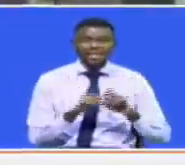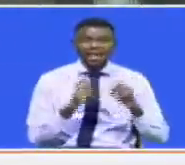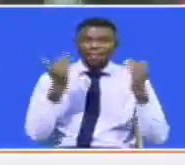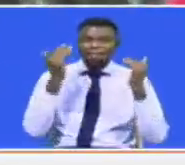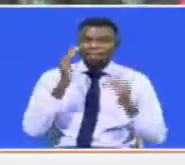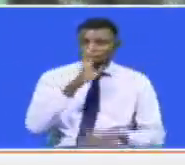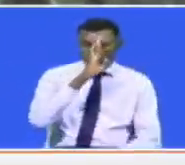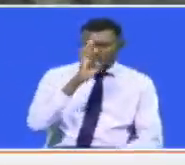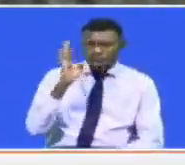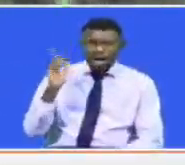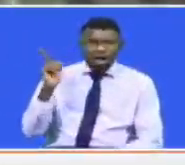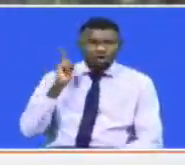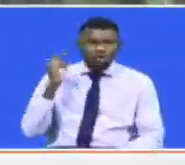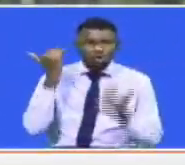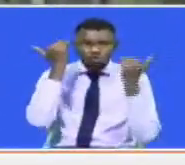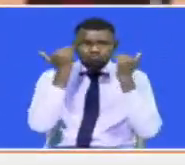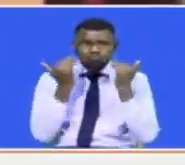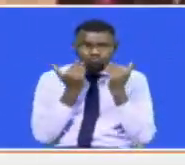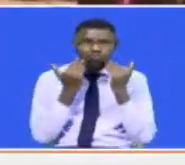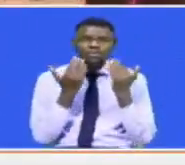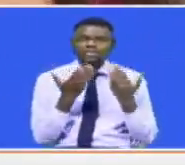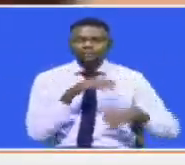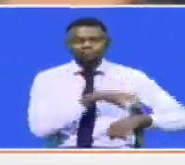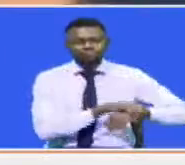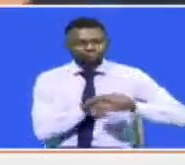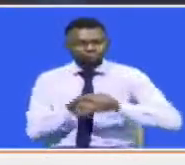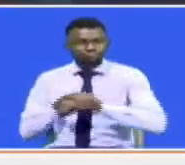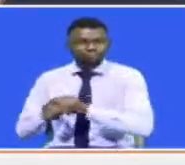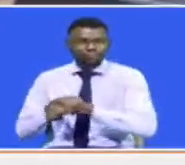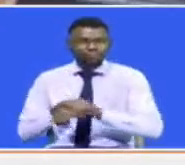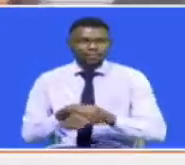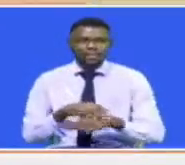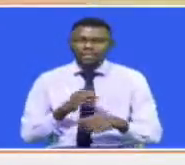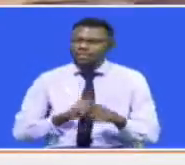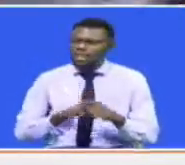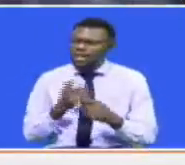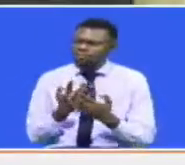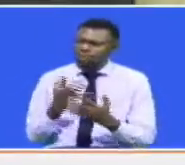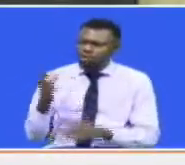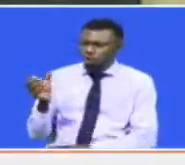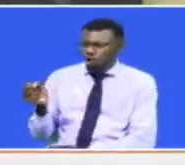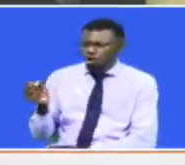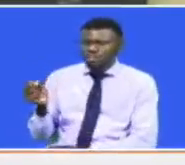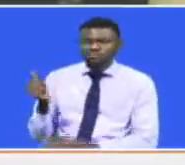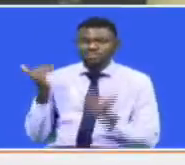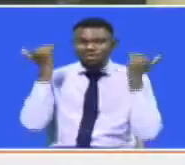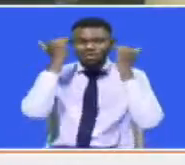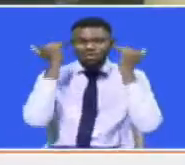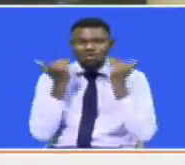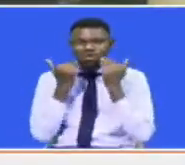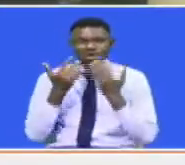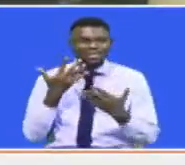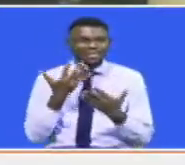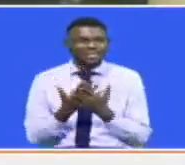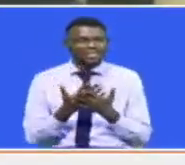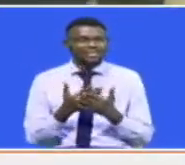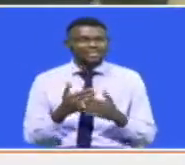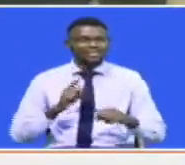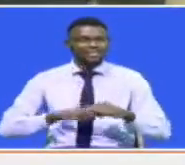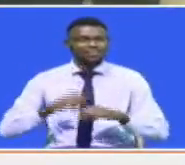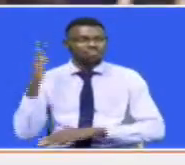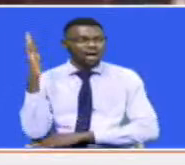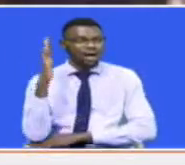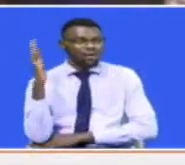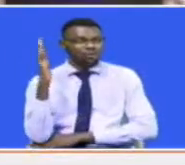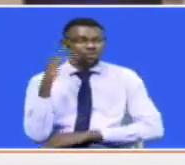Court with his faithfuls in tow. After a brief detention at the court cells, Wekesa was in the afternoon